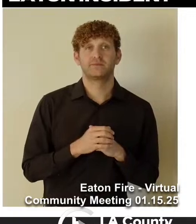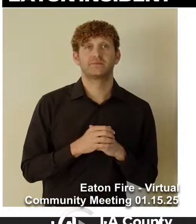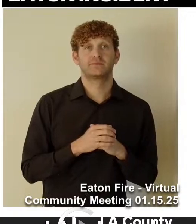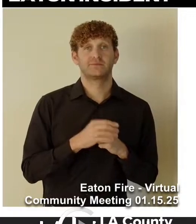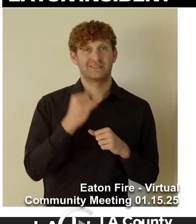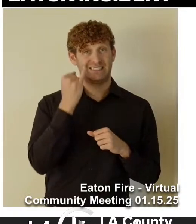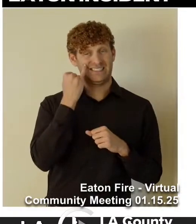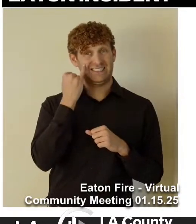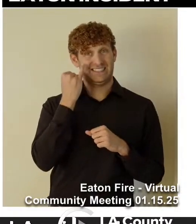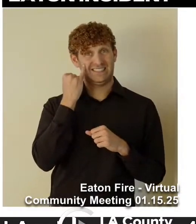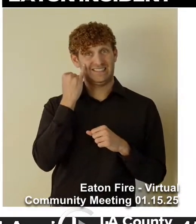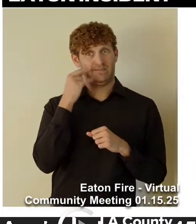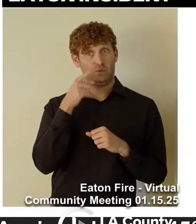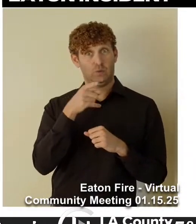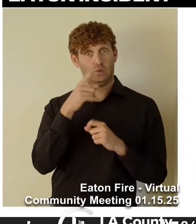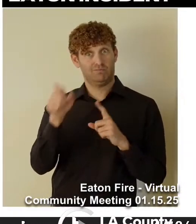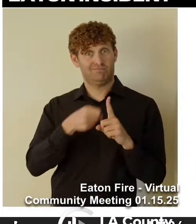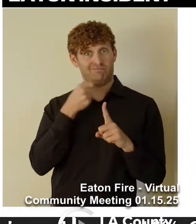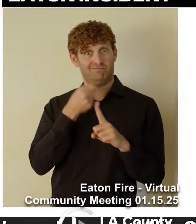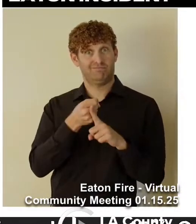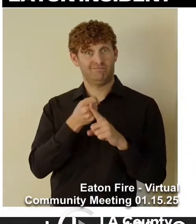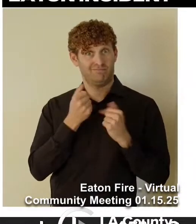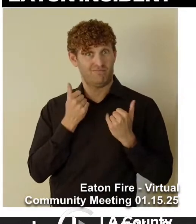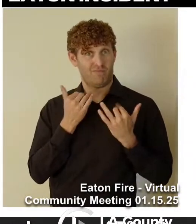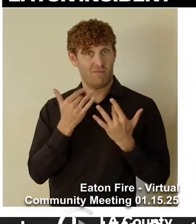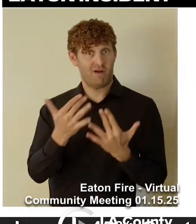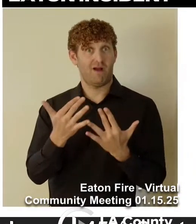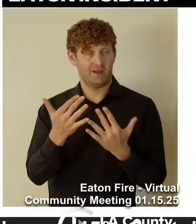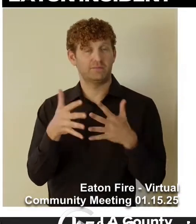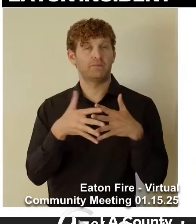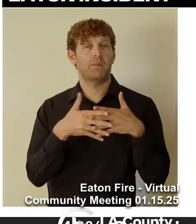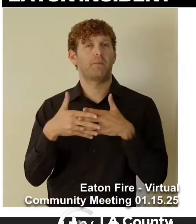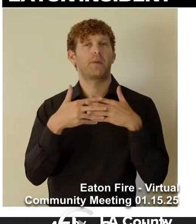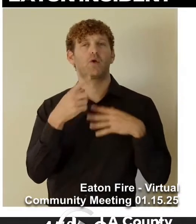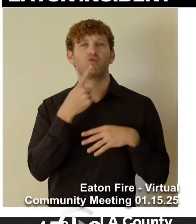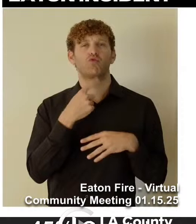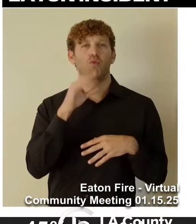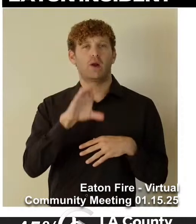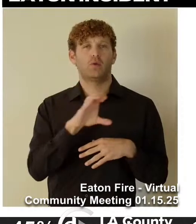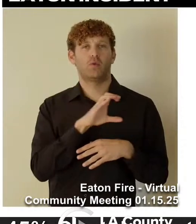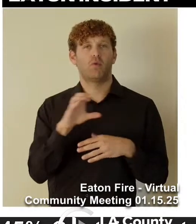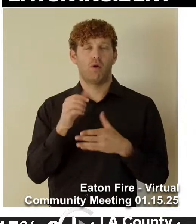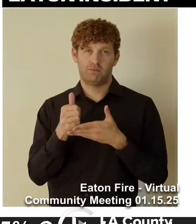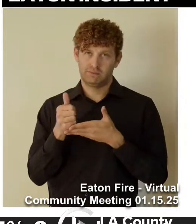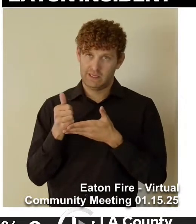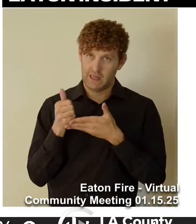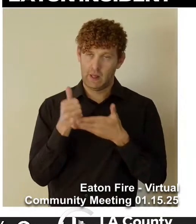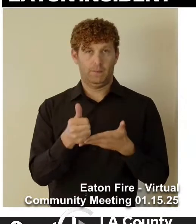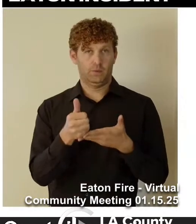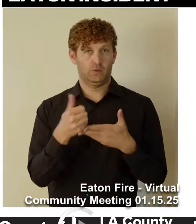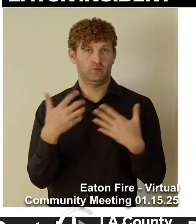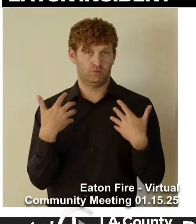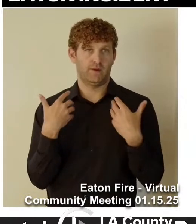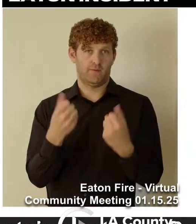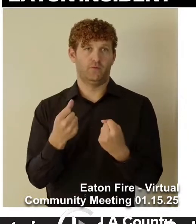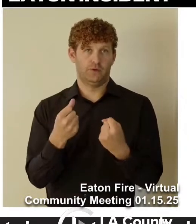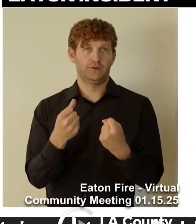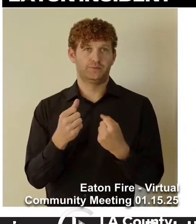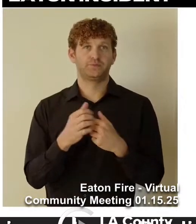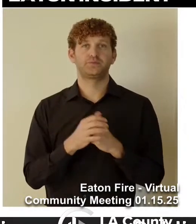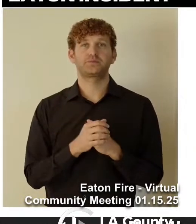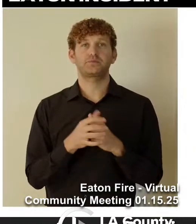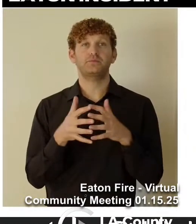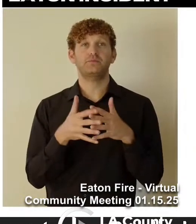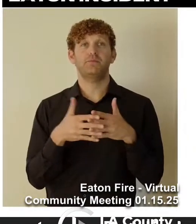by wildfires in Southern California, the American Red Cross is here to help you recover. The Red Cross is